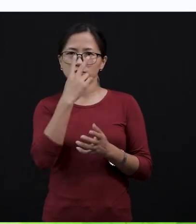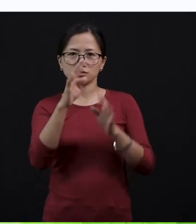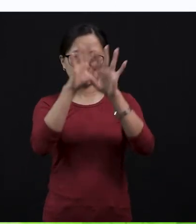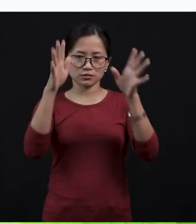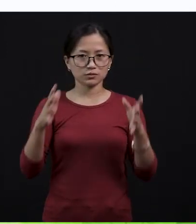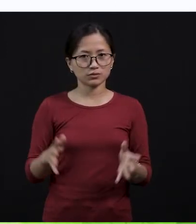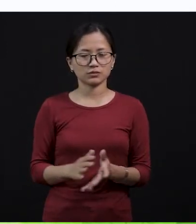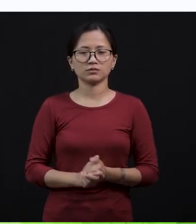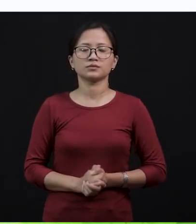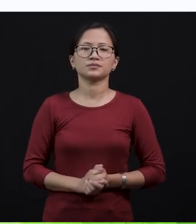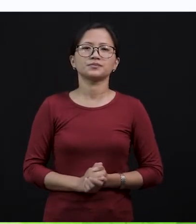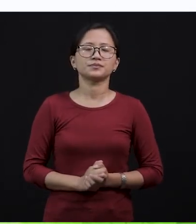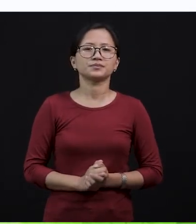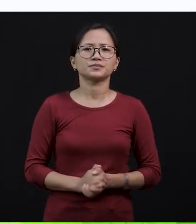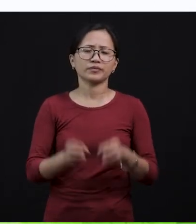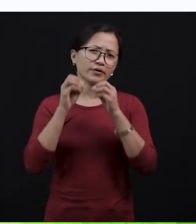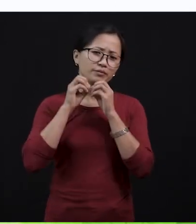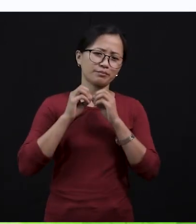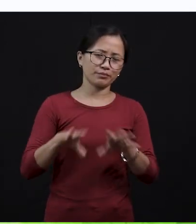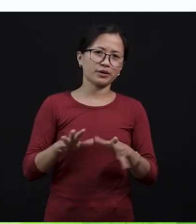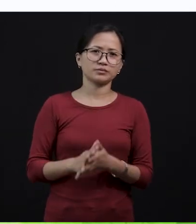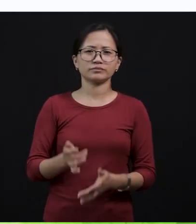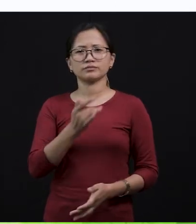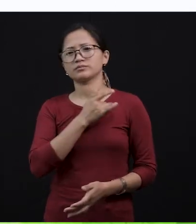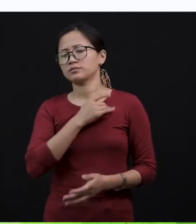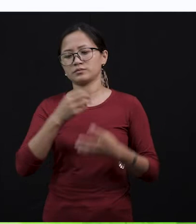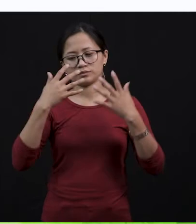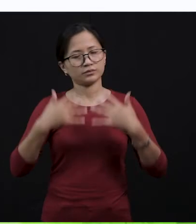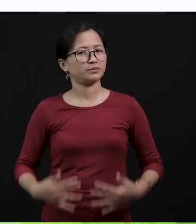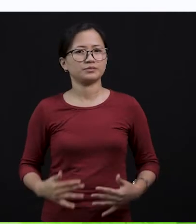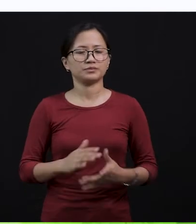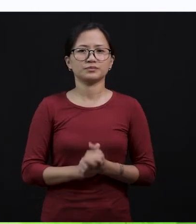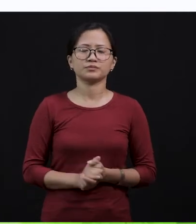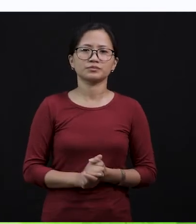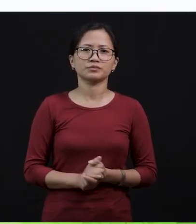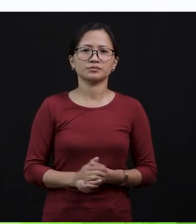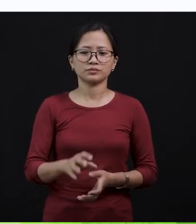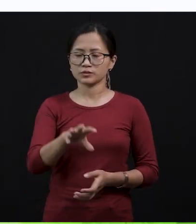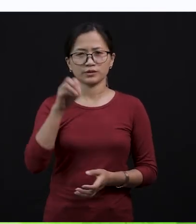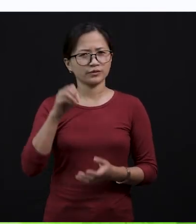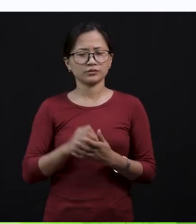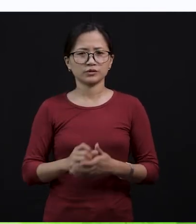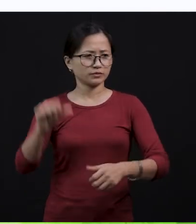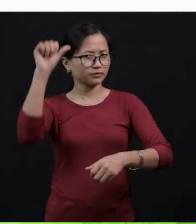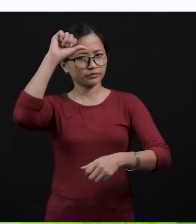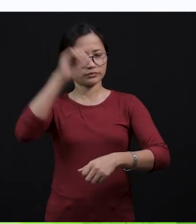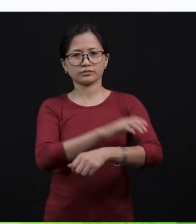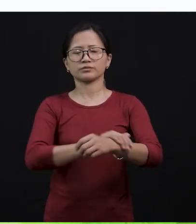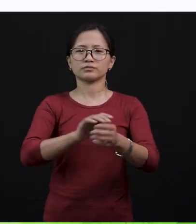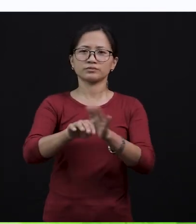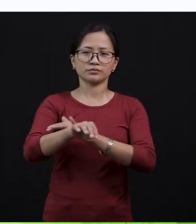And he has a very bad personal habit. That is, he never takes bath. His